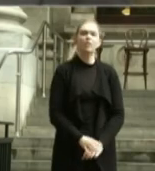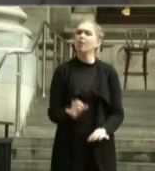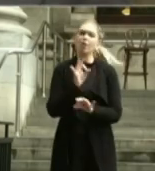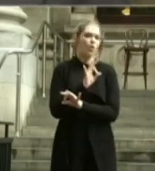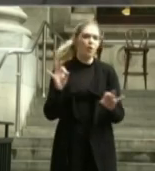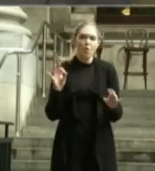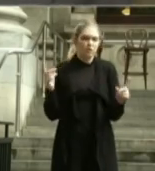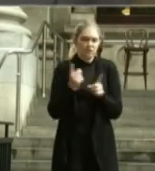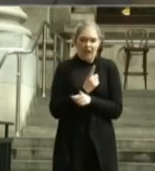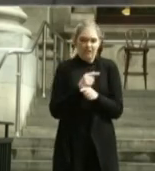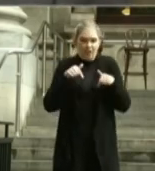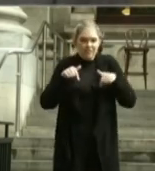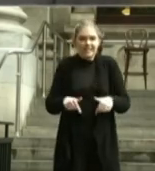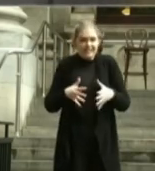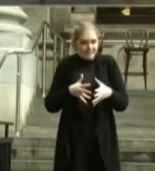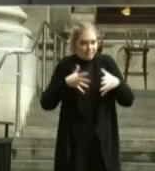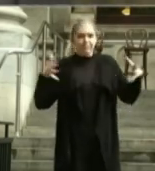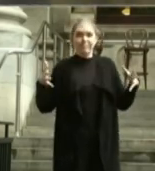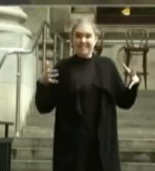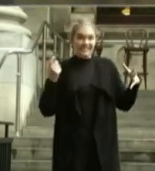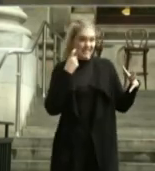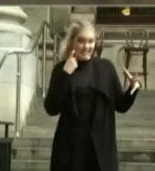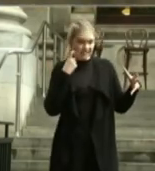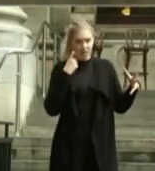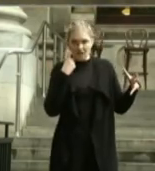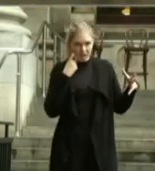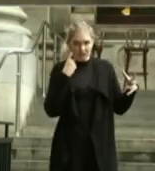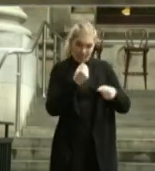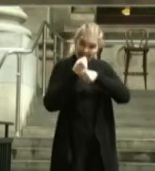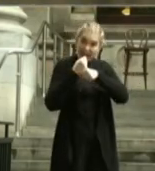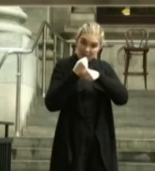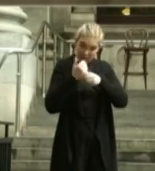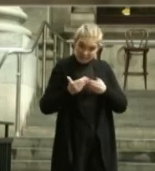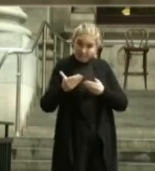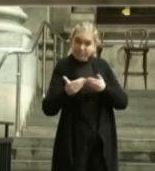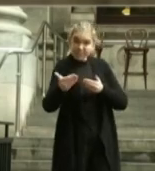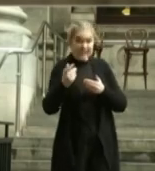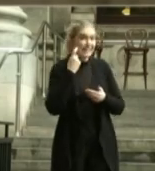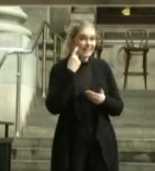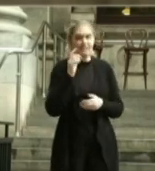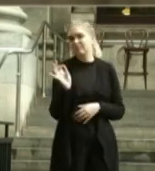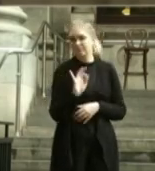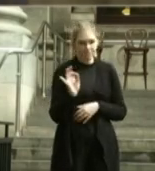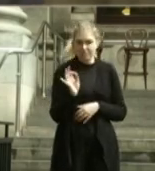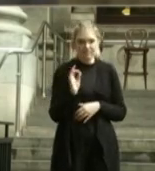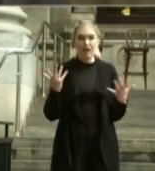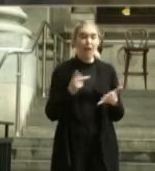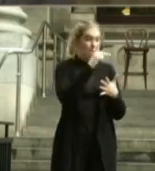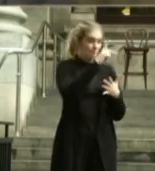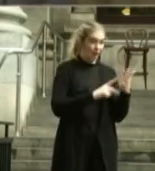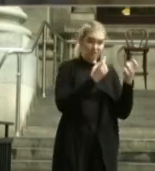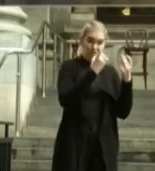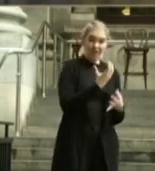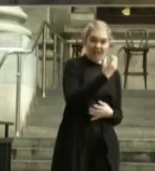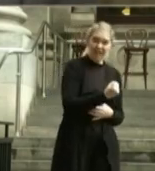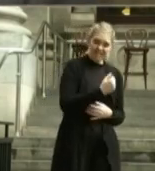No change of this magnitude is easy. The campaign ahead of us will not be easy. Parts of it already have and